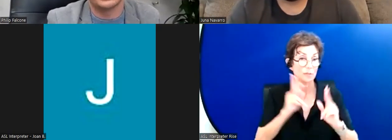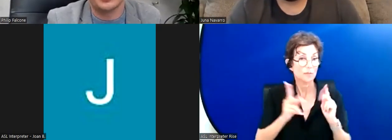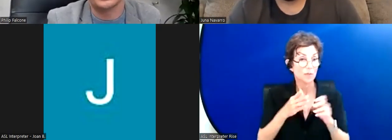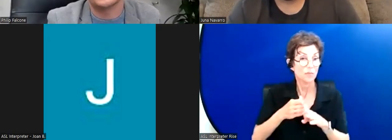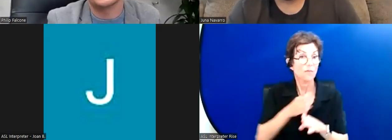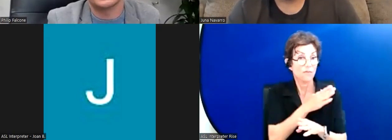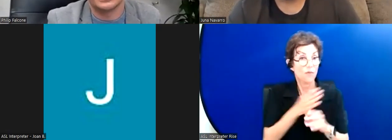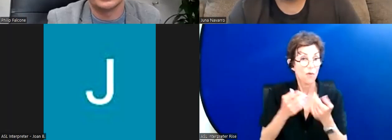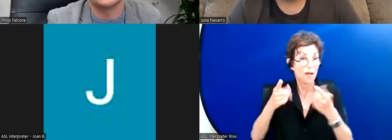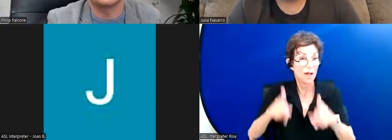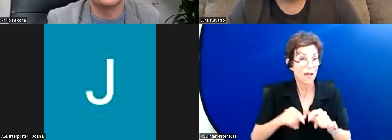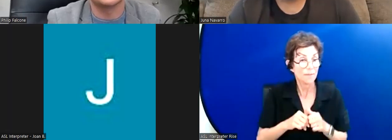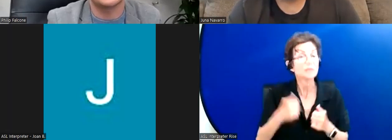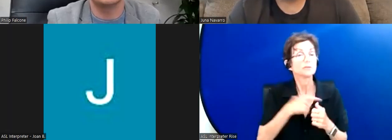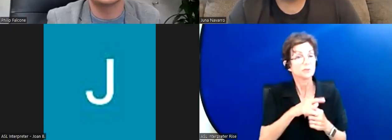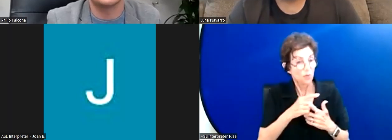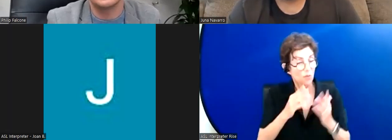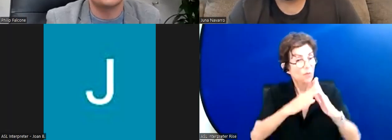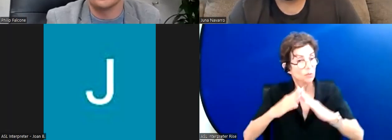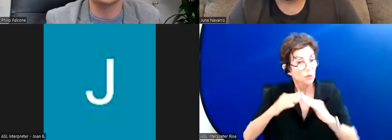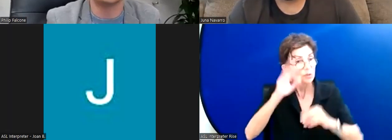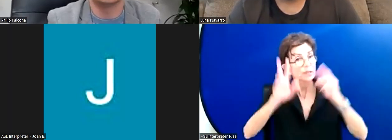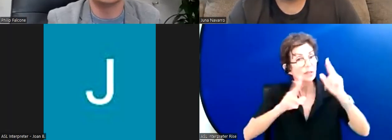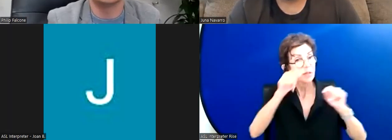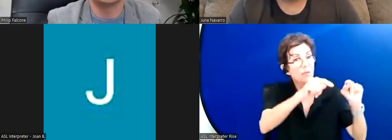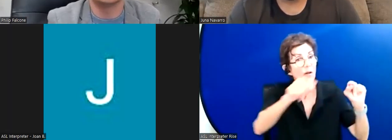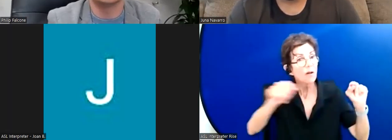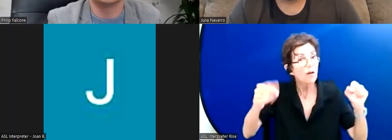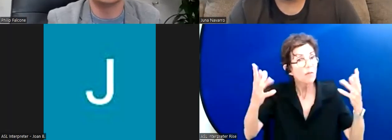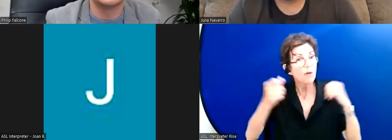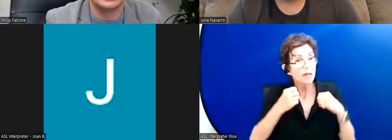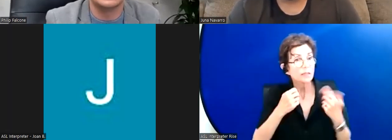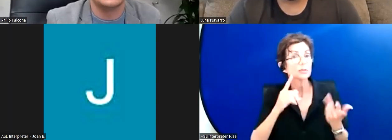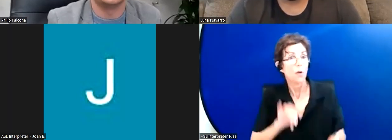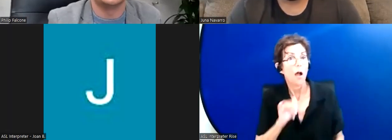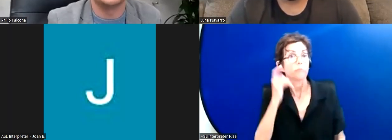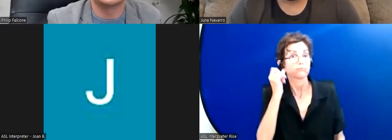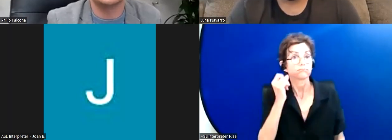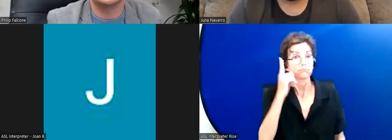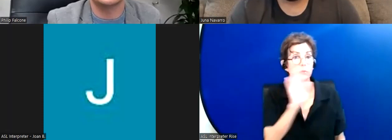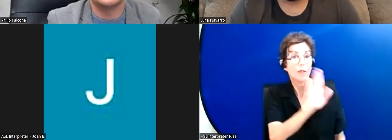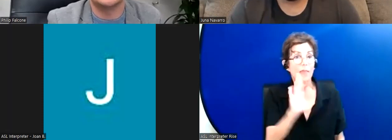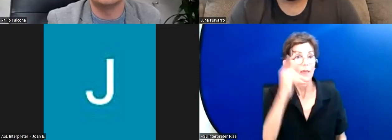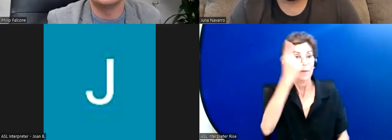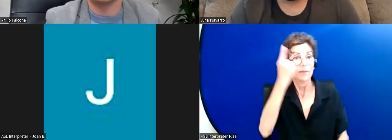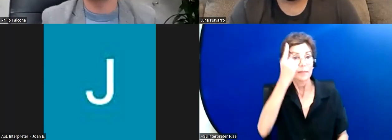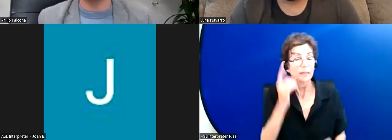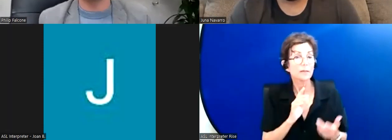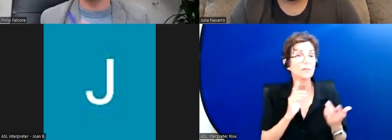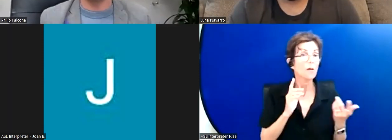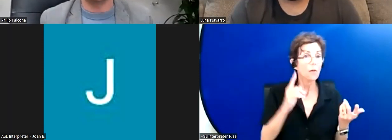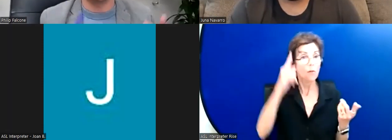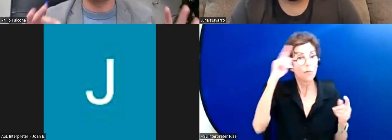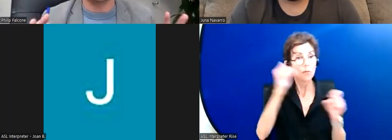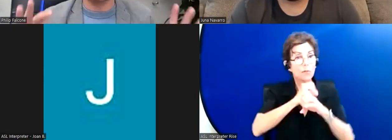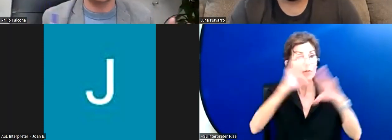from the community group to kind of just see where their mind was even at, because I think that was helpful for